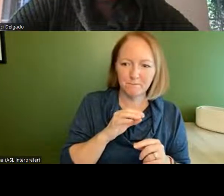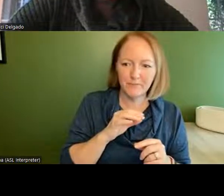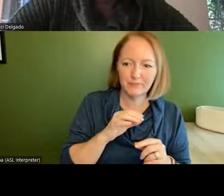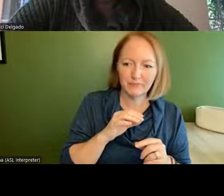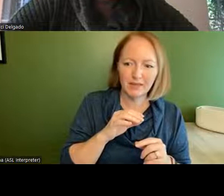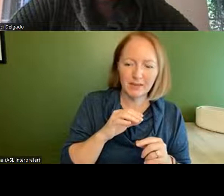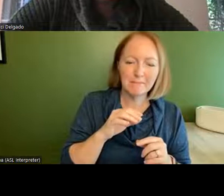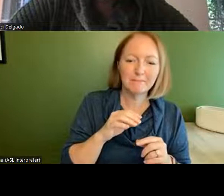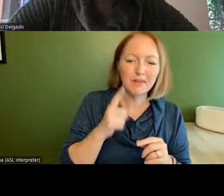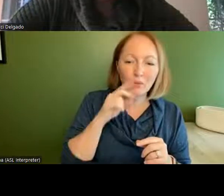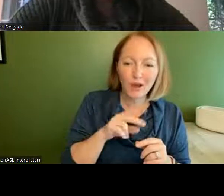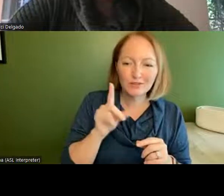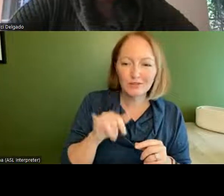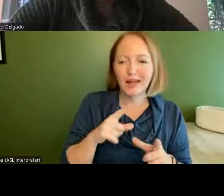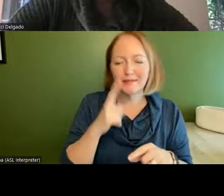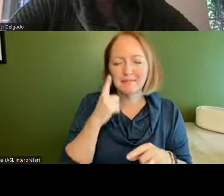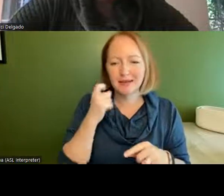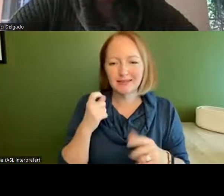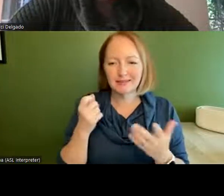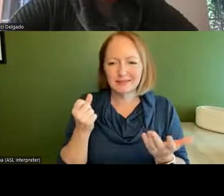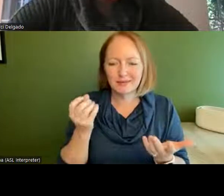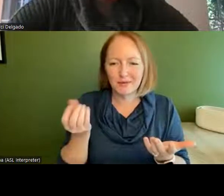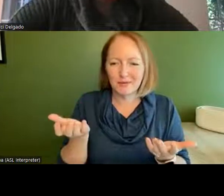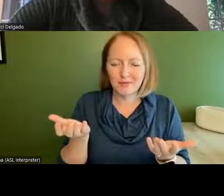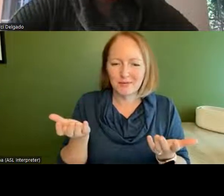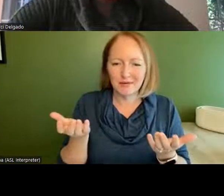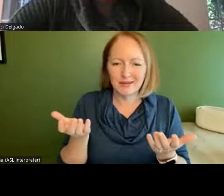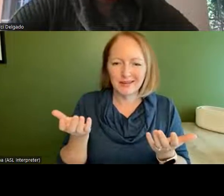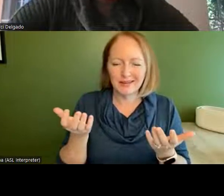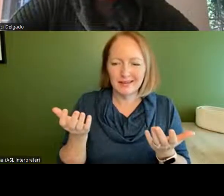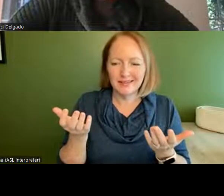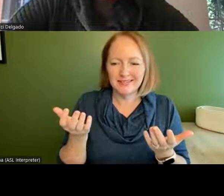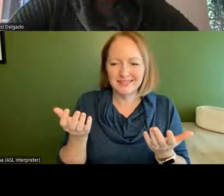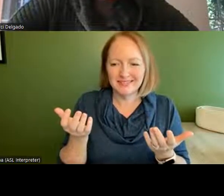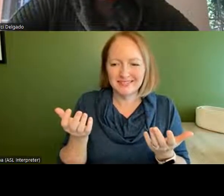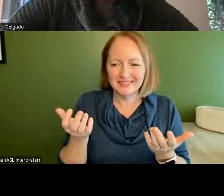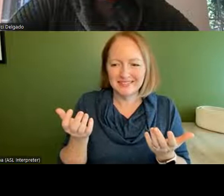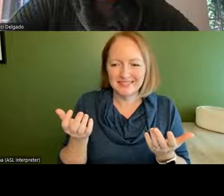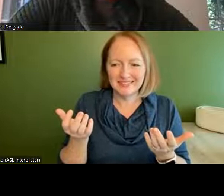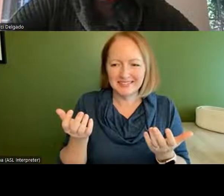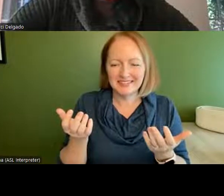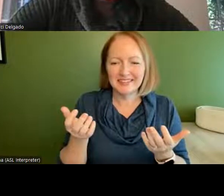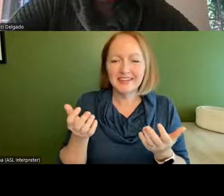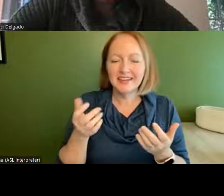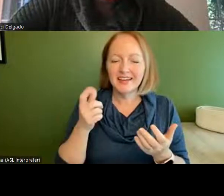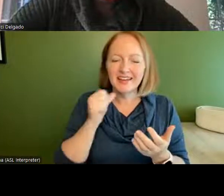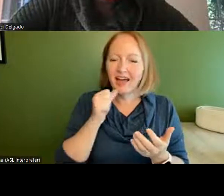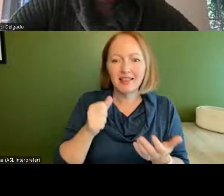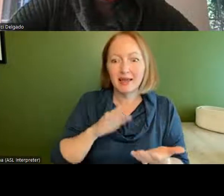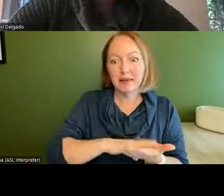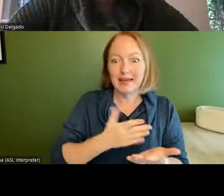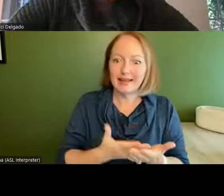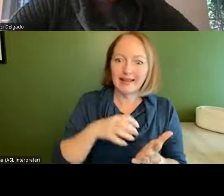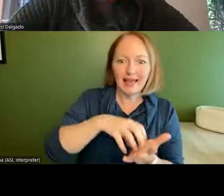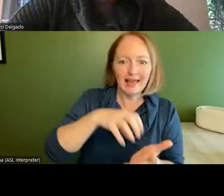do it. Because it's so, it's not like baking a cake where there's an